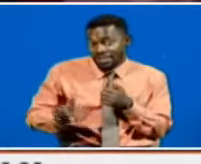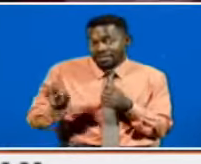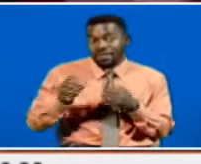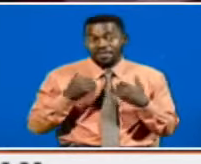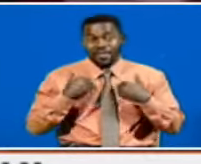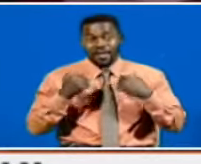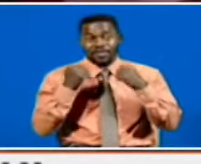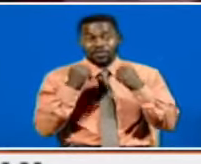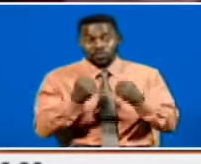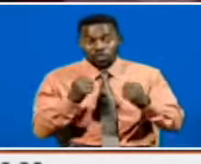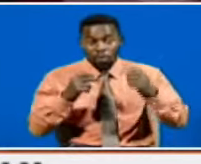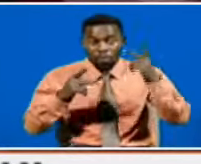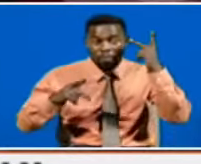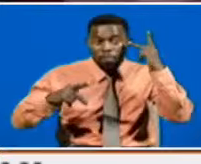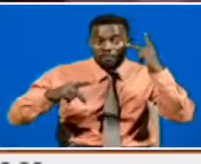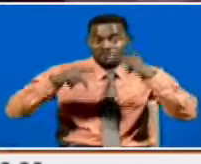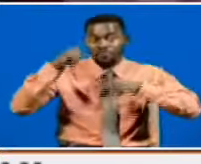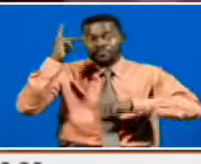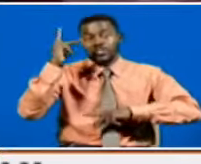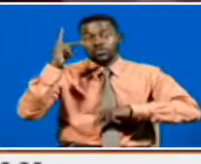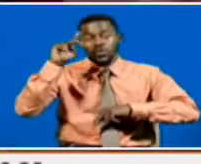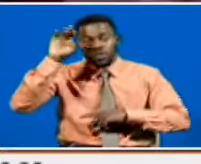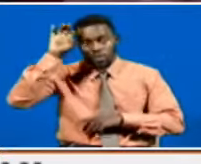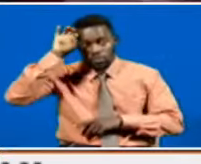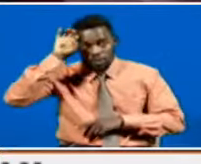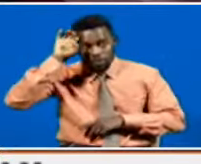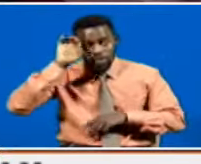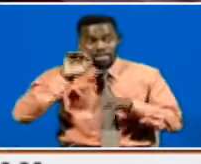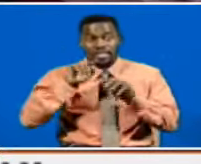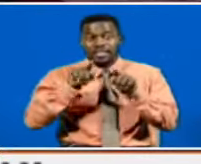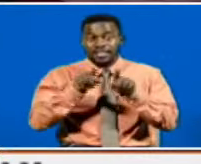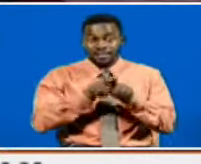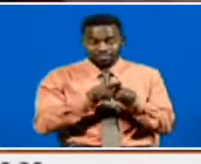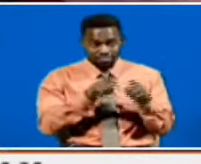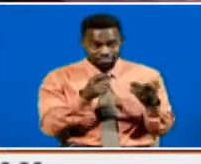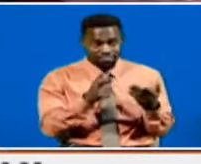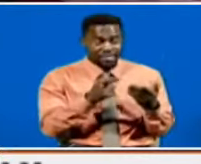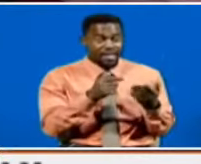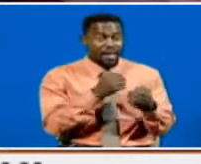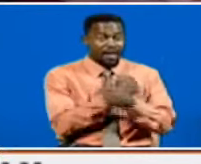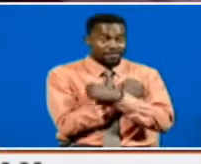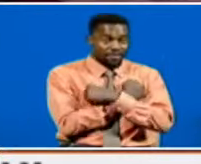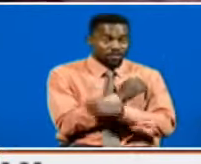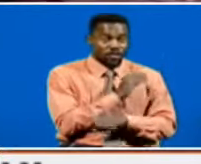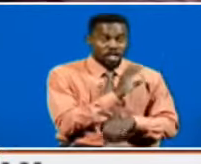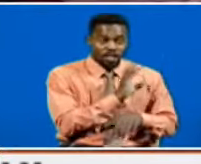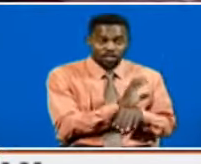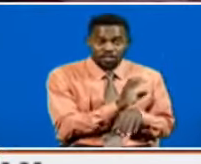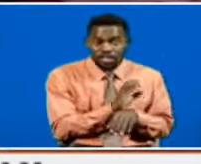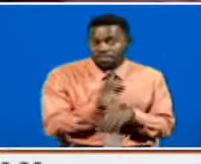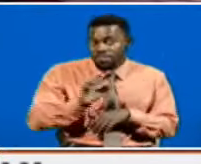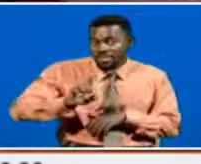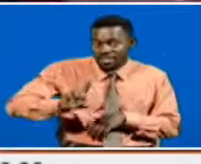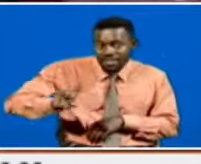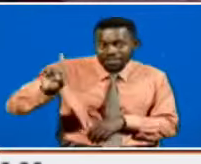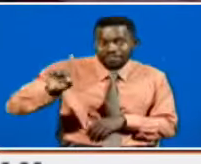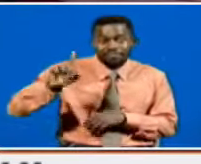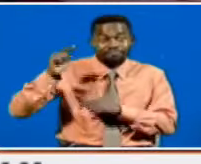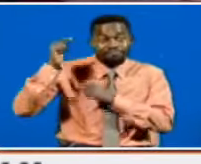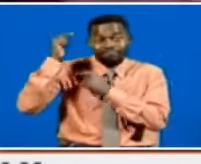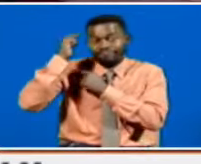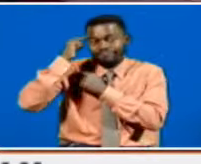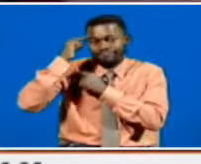professional grounding, his spiritualism, his intellectual